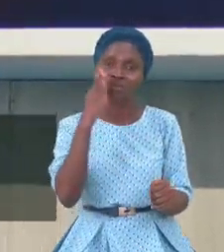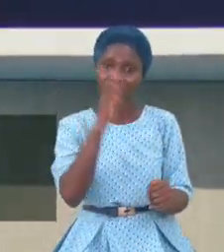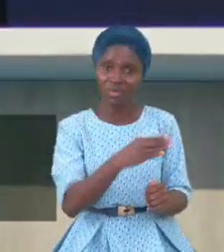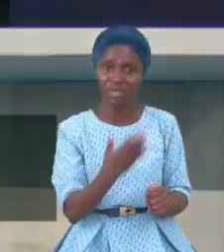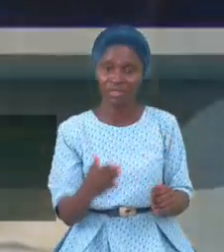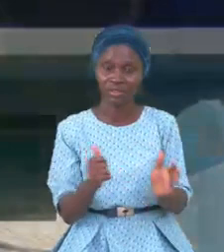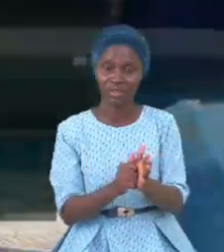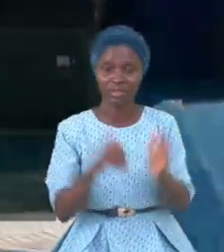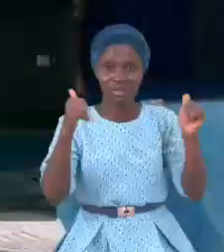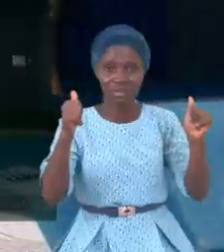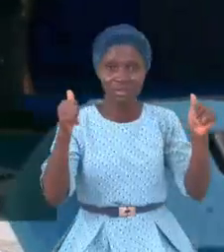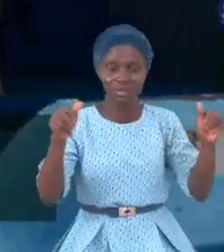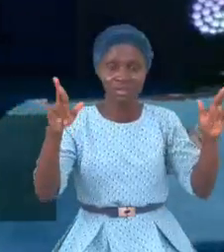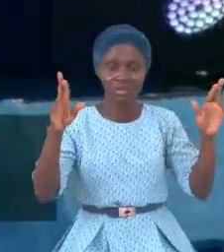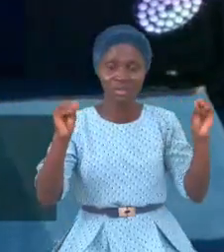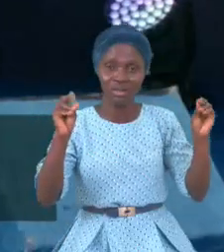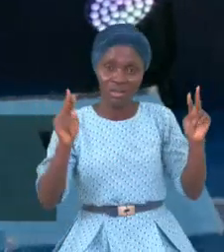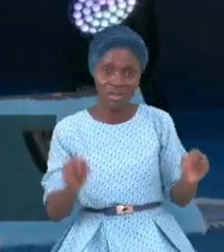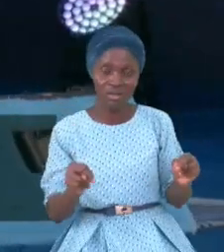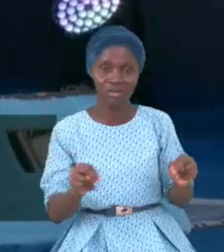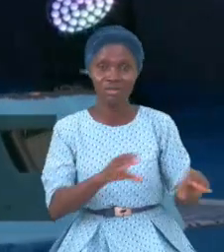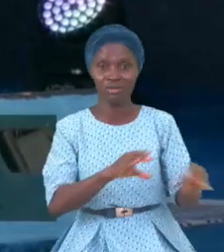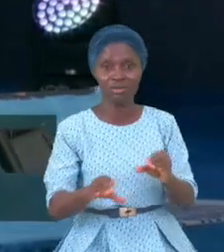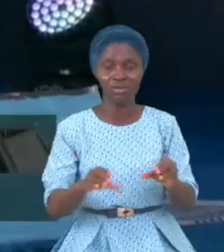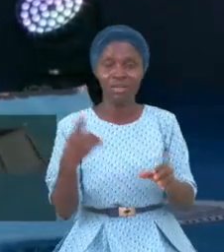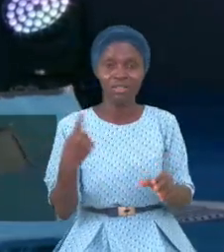the atrocities that people who are